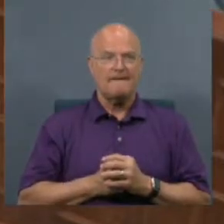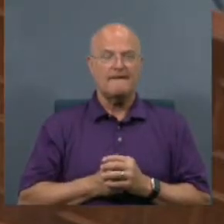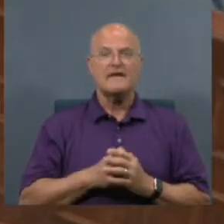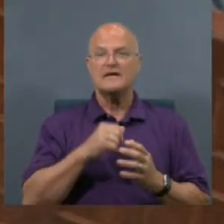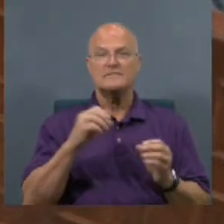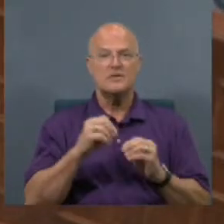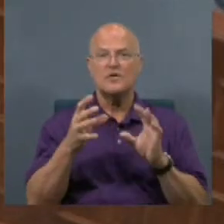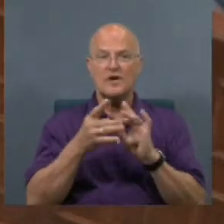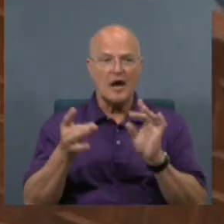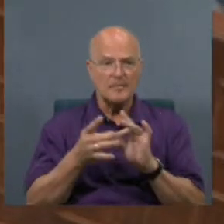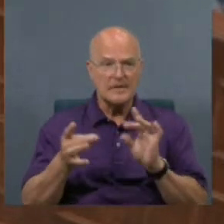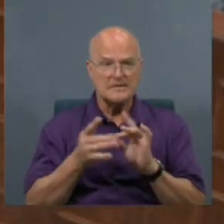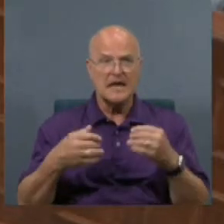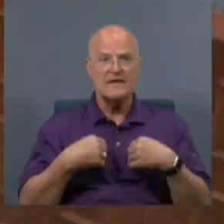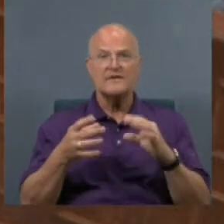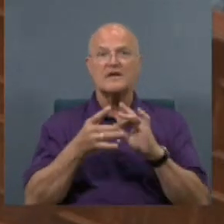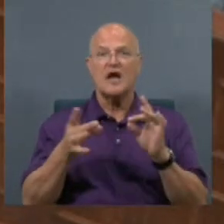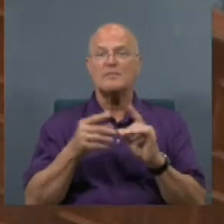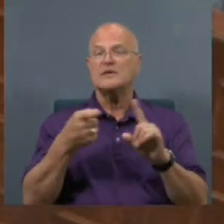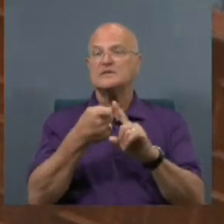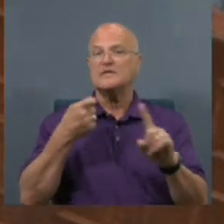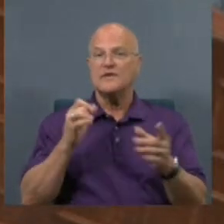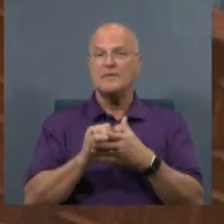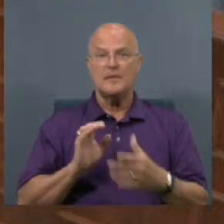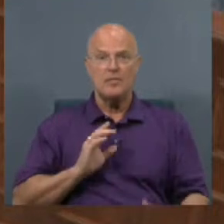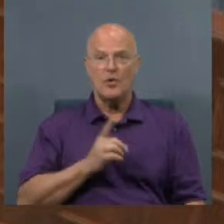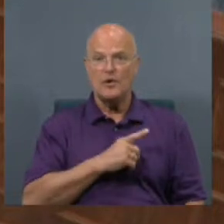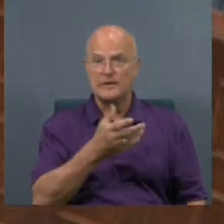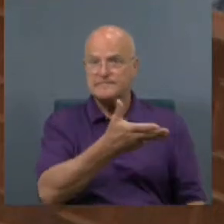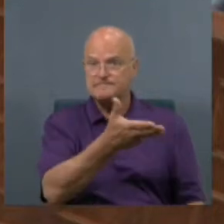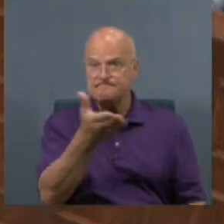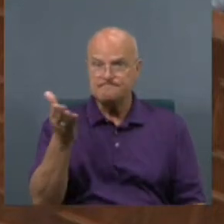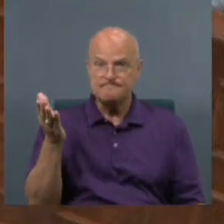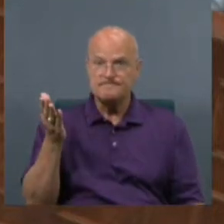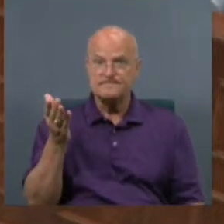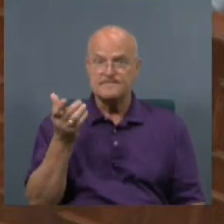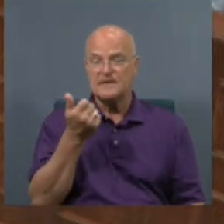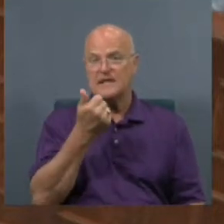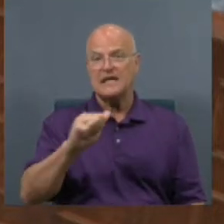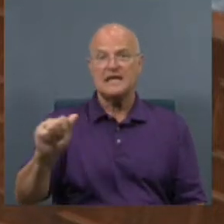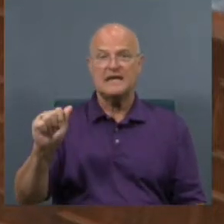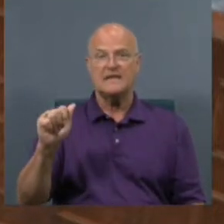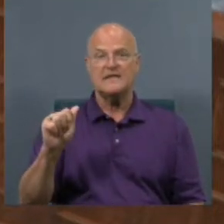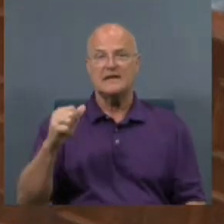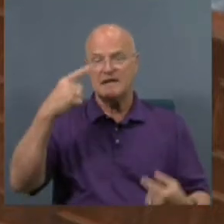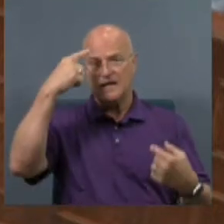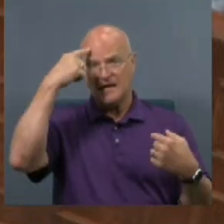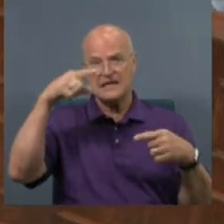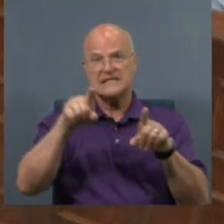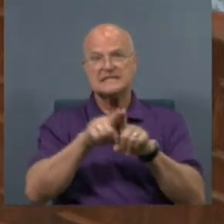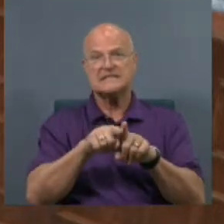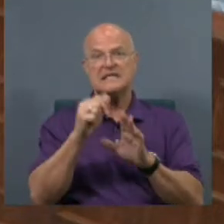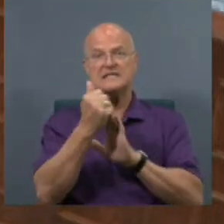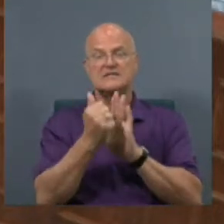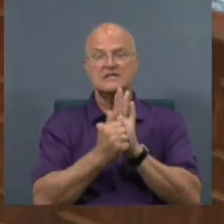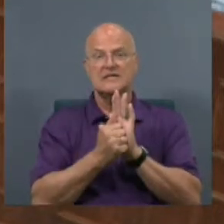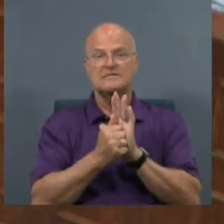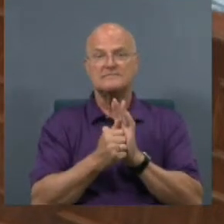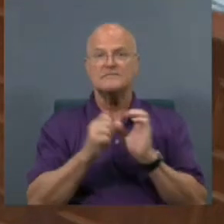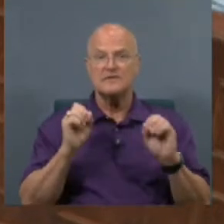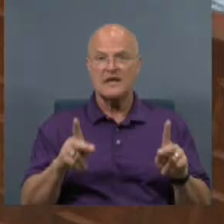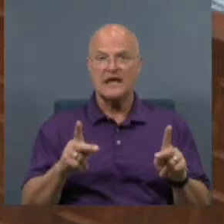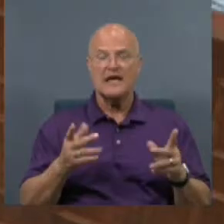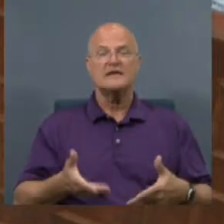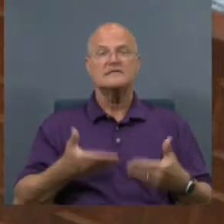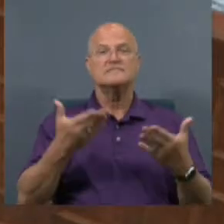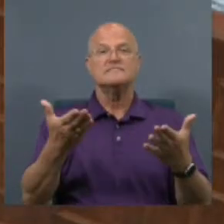If we don't have any comments, do we have any comments from the board with any of on the consent agenda? If not, I'd love to